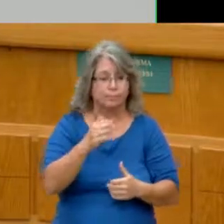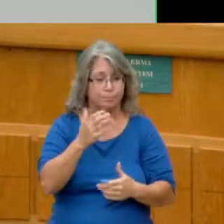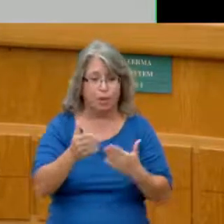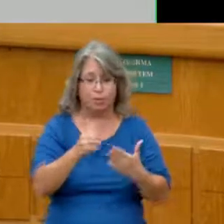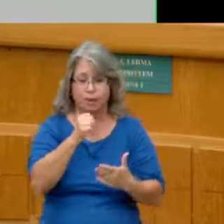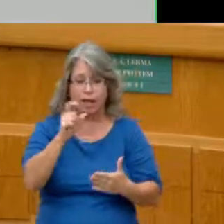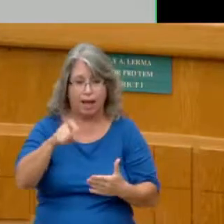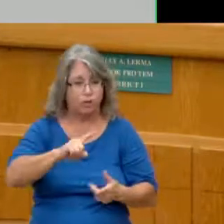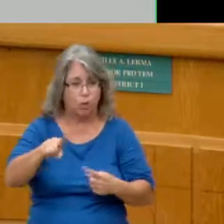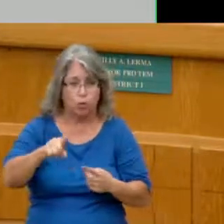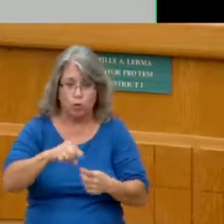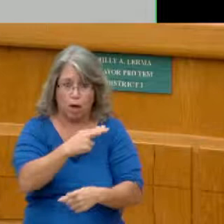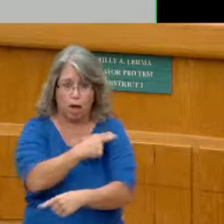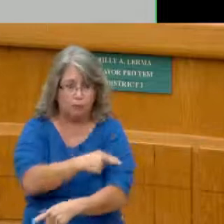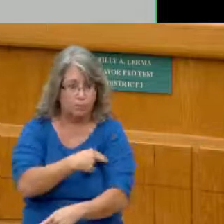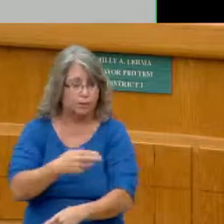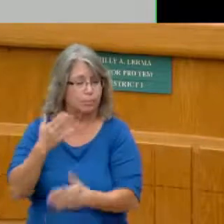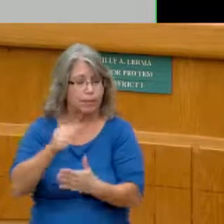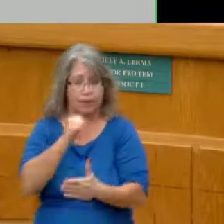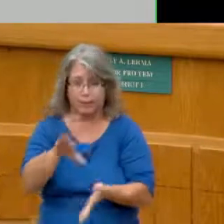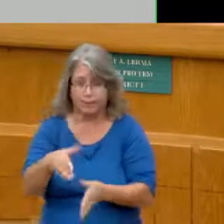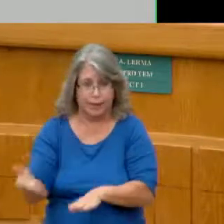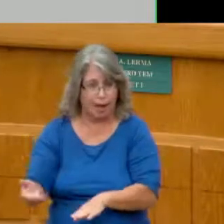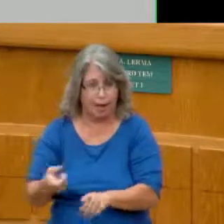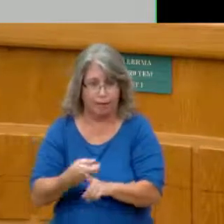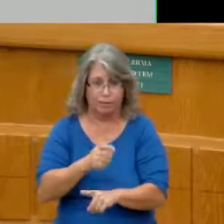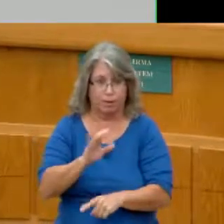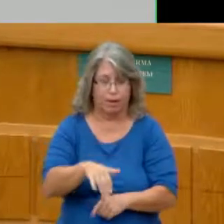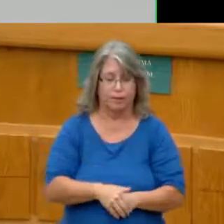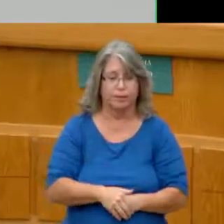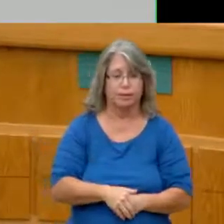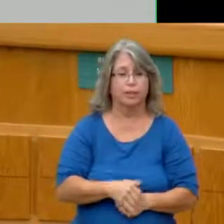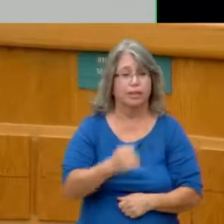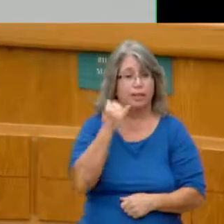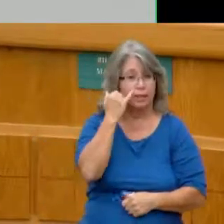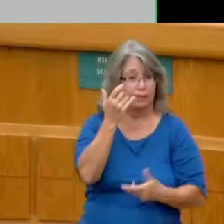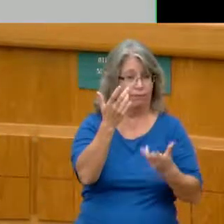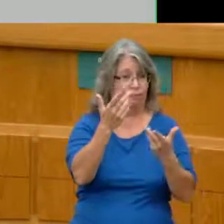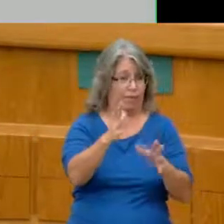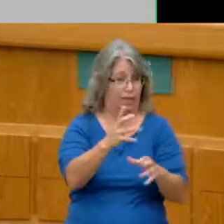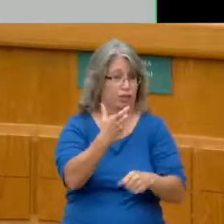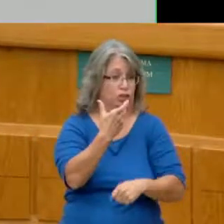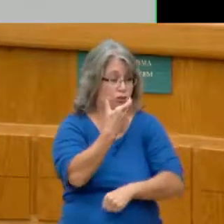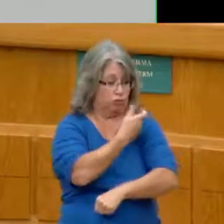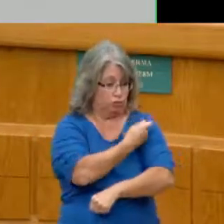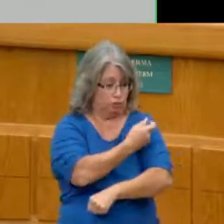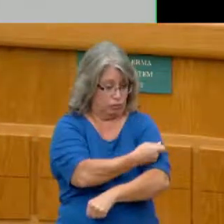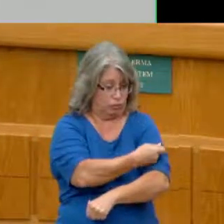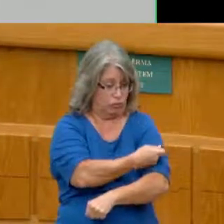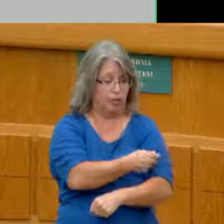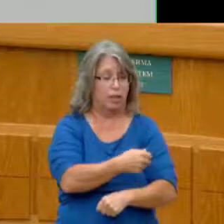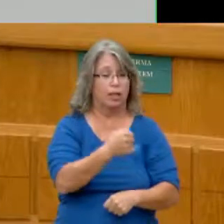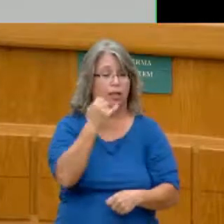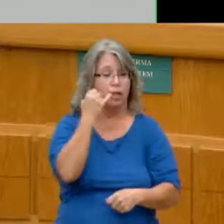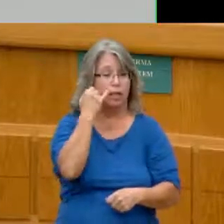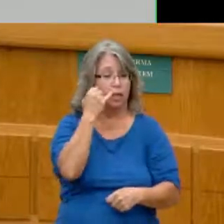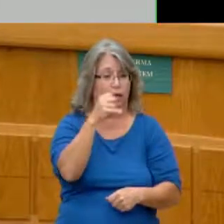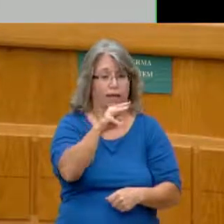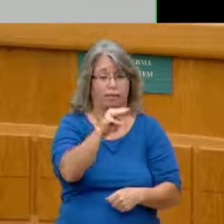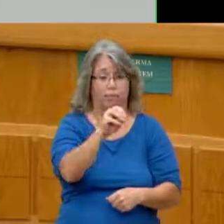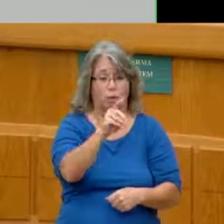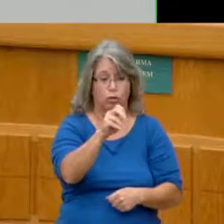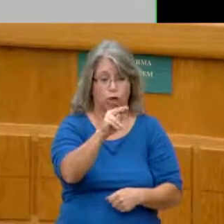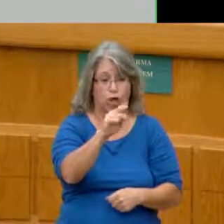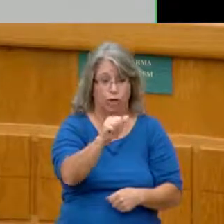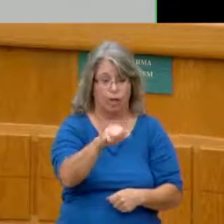been 6 months, if you had Moderna or Pfizer, or 2 months since you had a Johnson & Johnson shot, get boosted, get the booster.